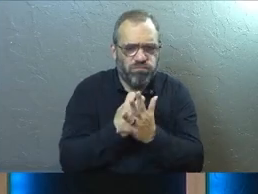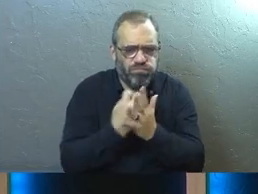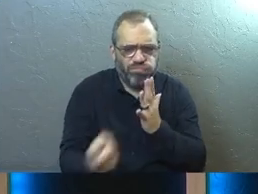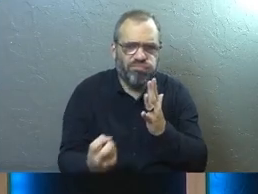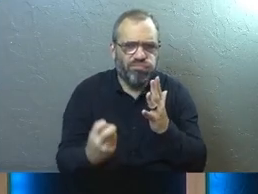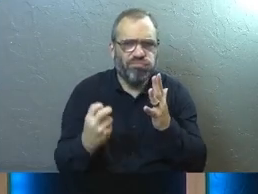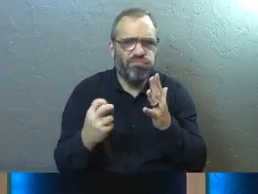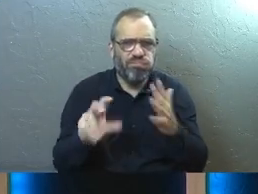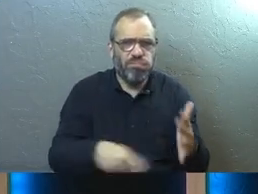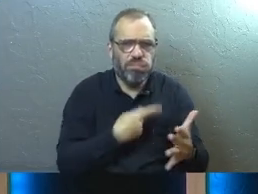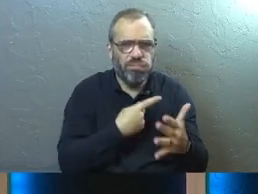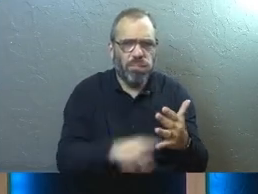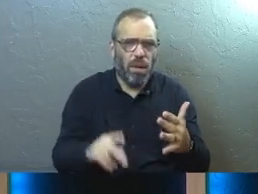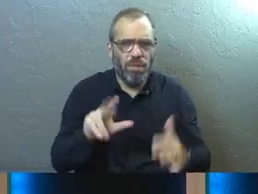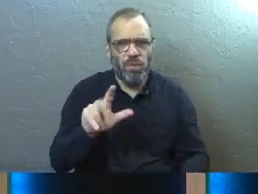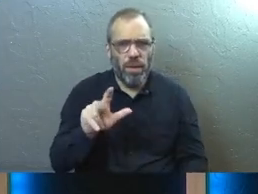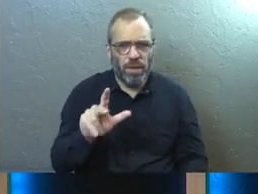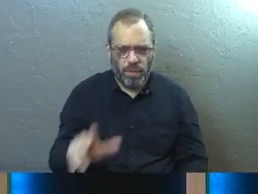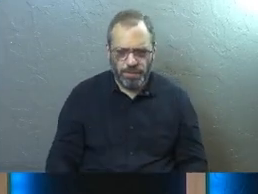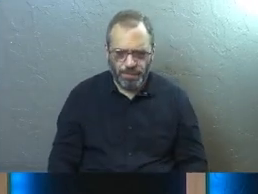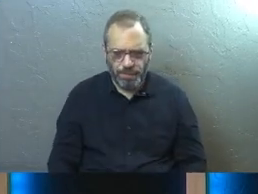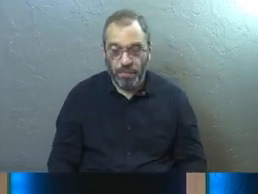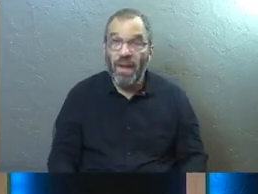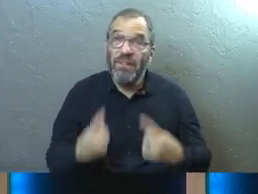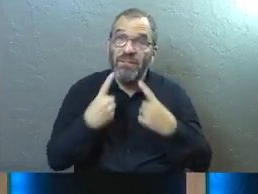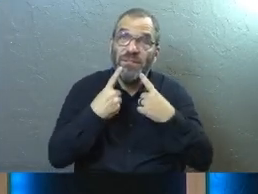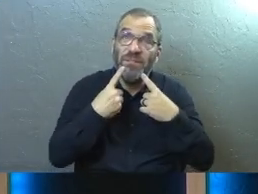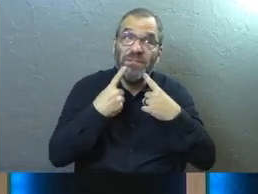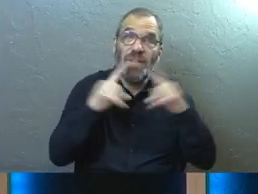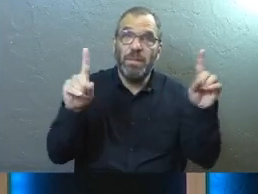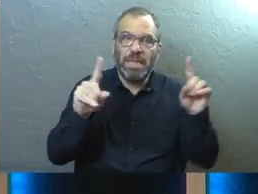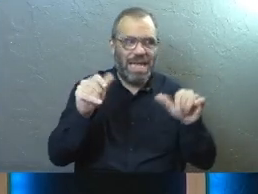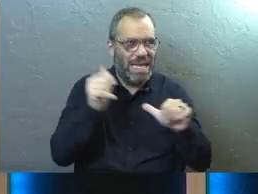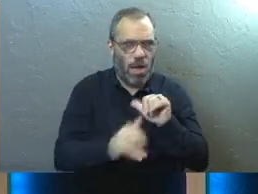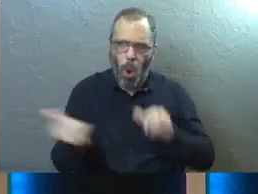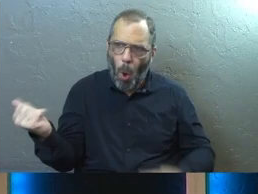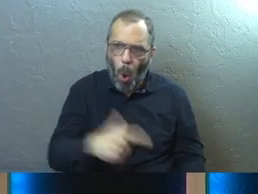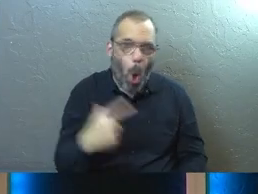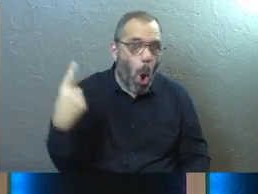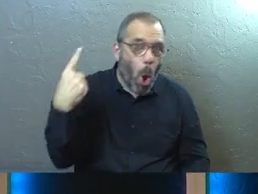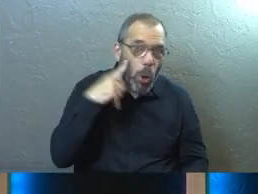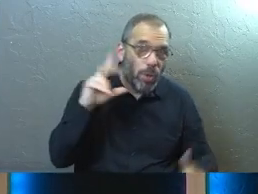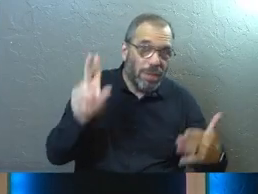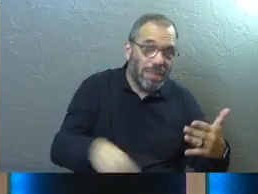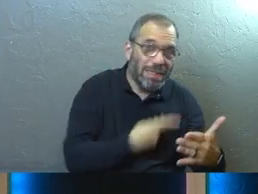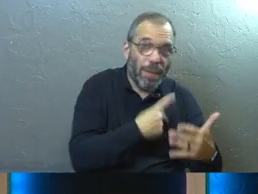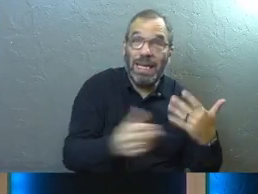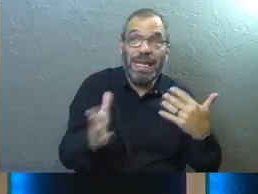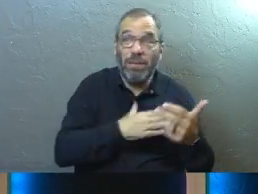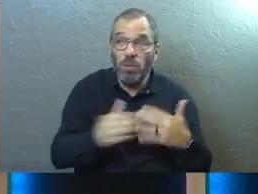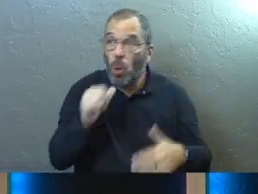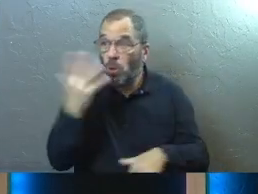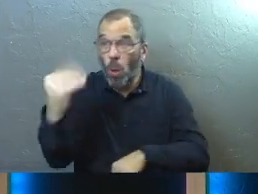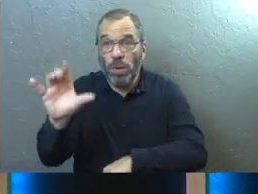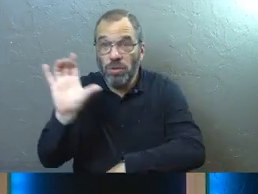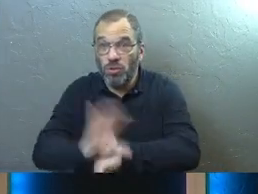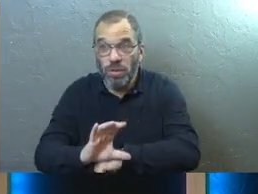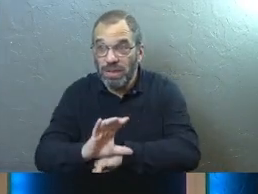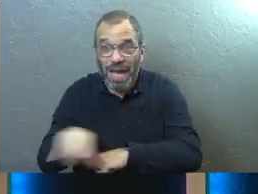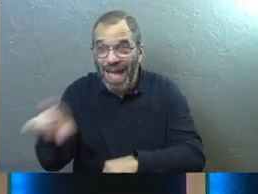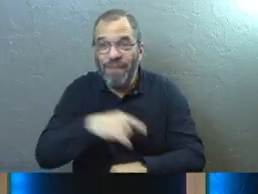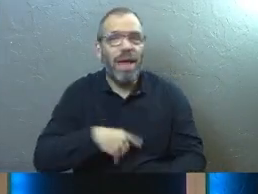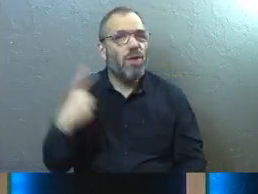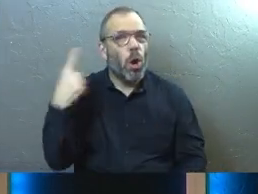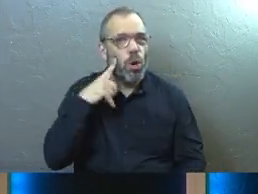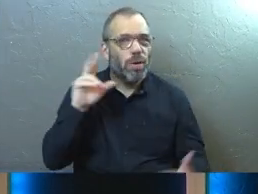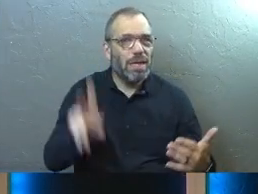your Bible, Psalm 23. So famous. I think every single person in here has heard this psalm. Even if people that don't go to church at all